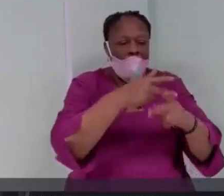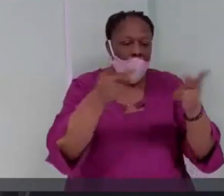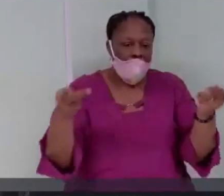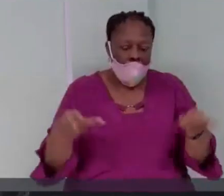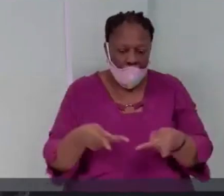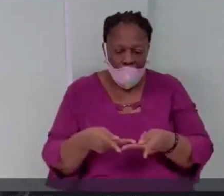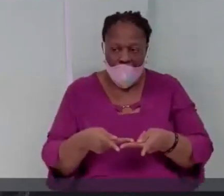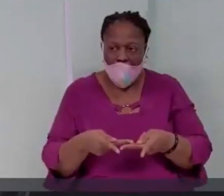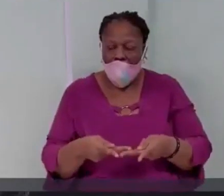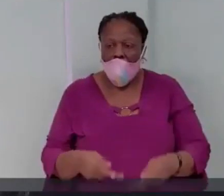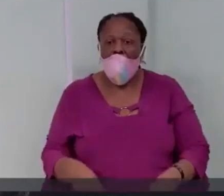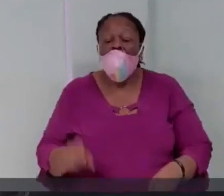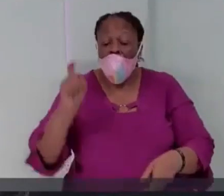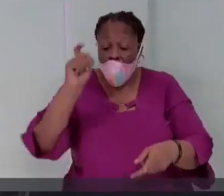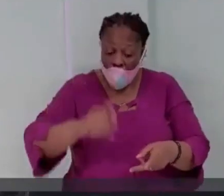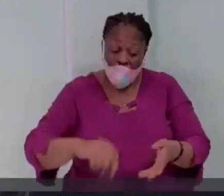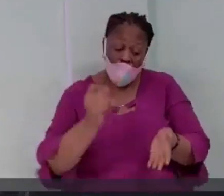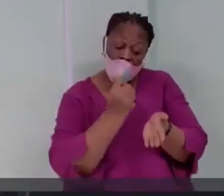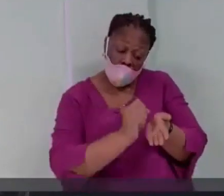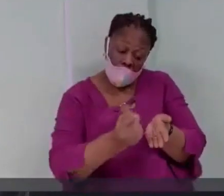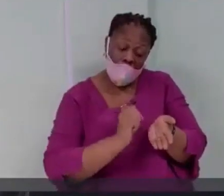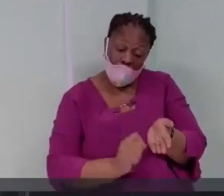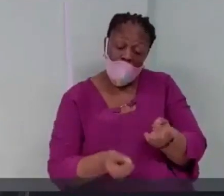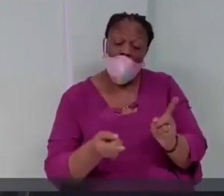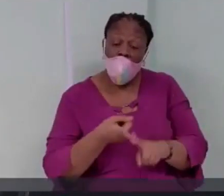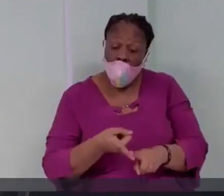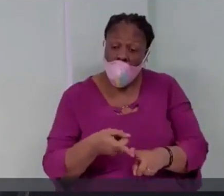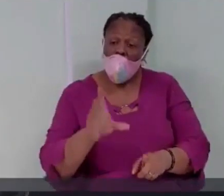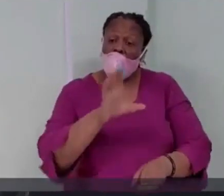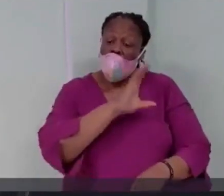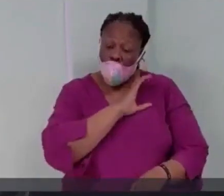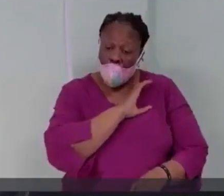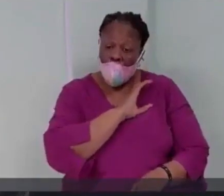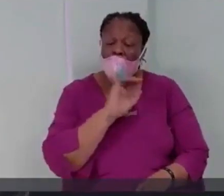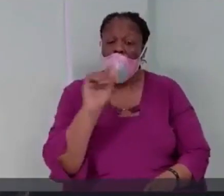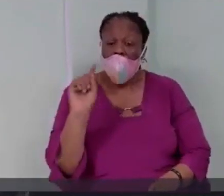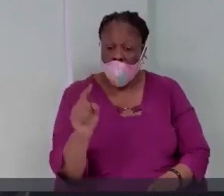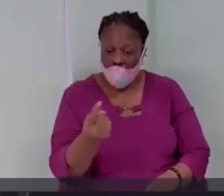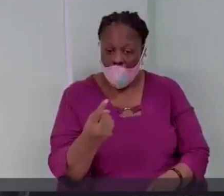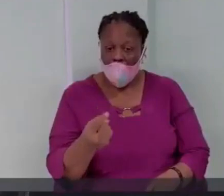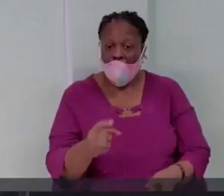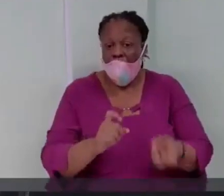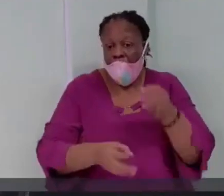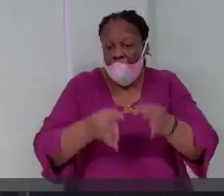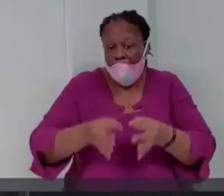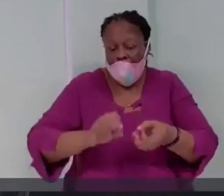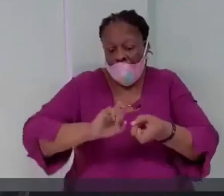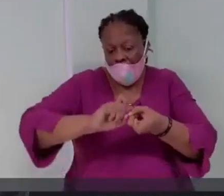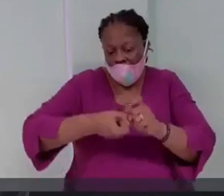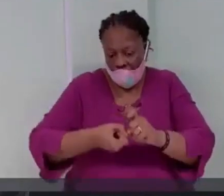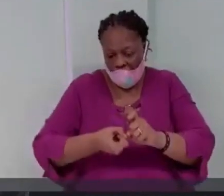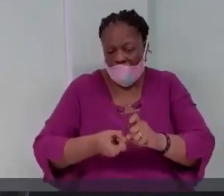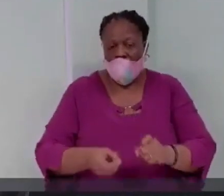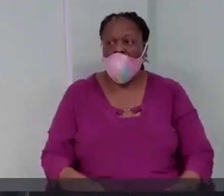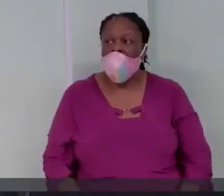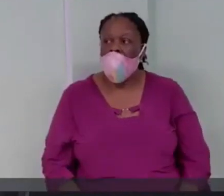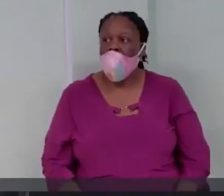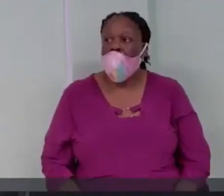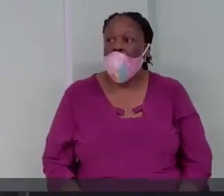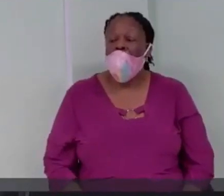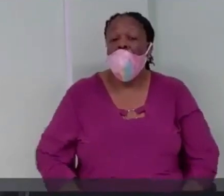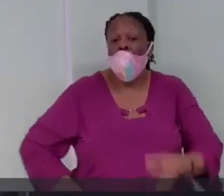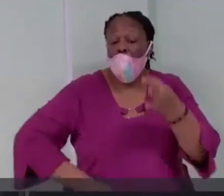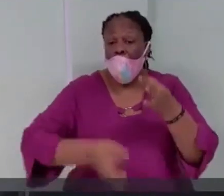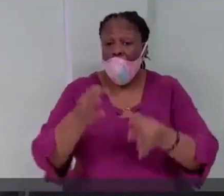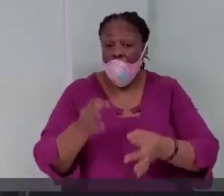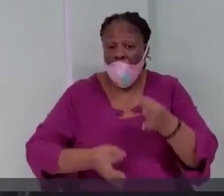I repeat, if you are granted permission for an event at a particular venue and you wish to change that venue after